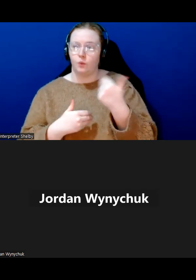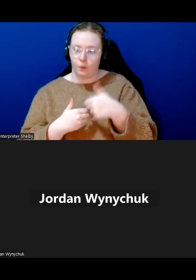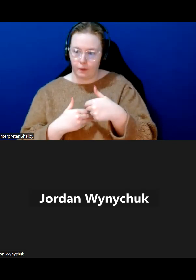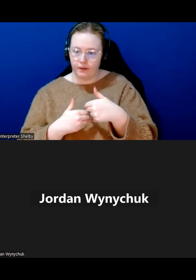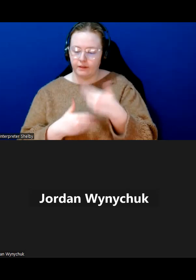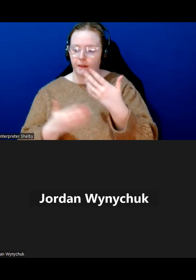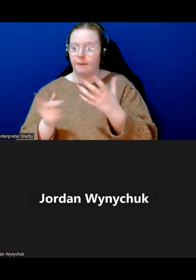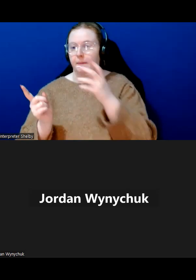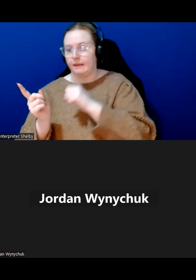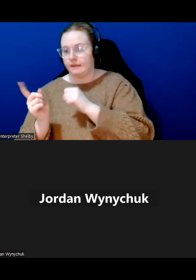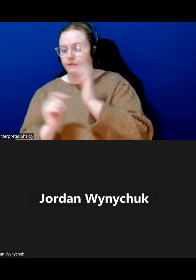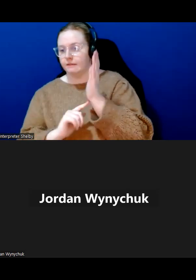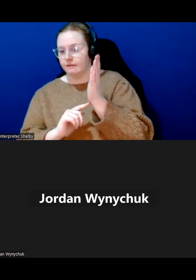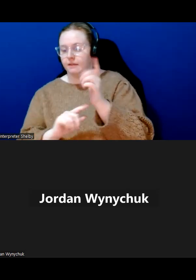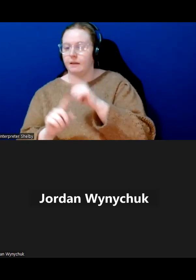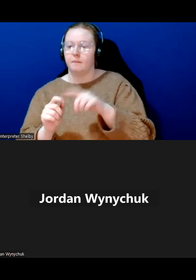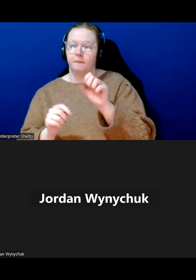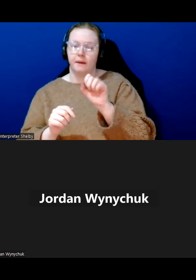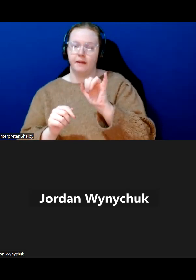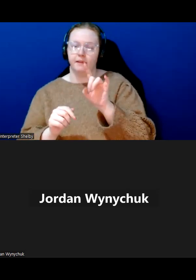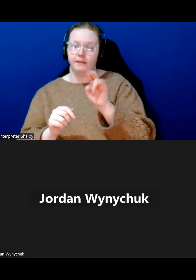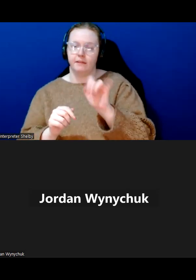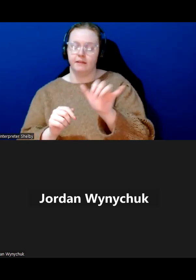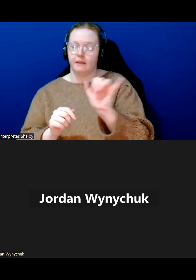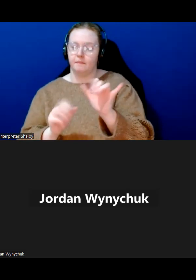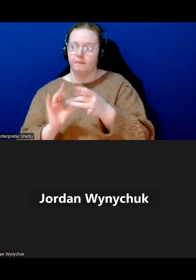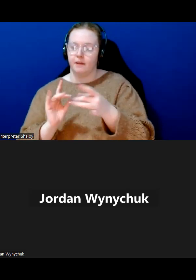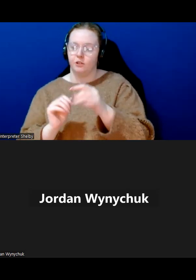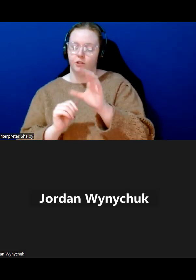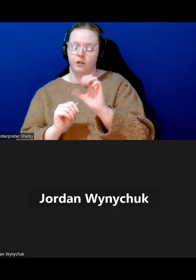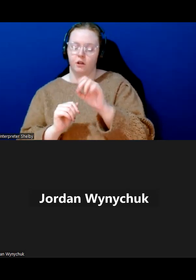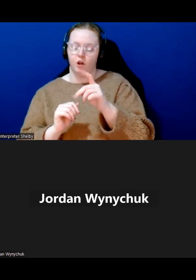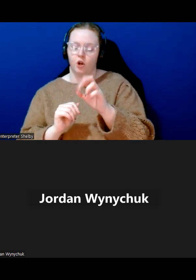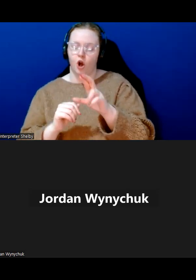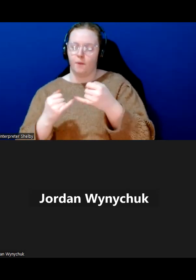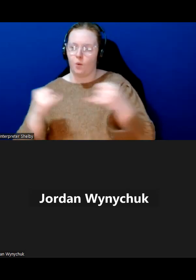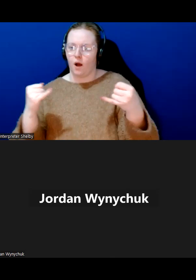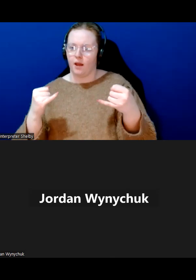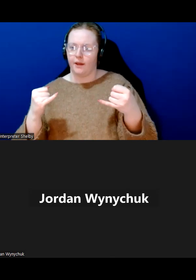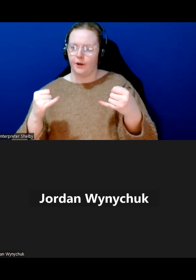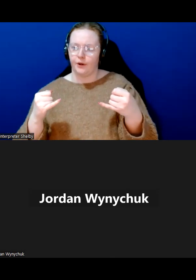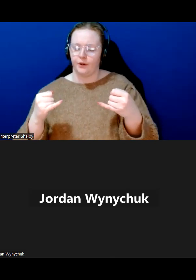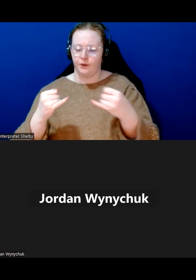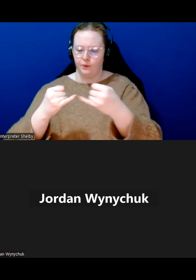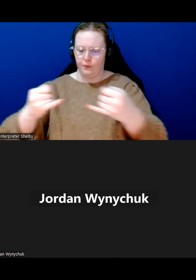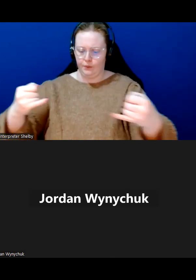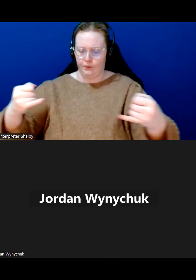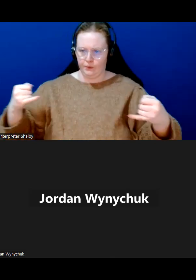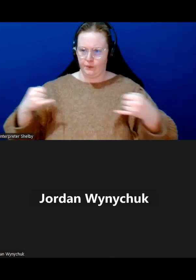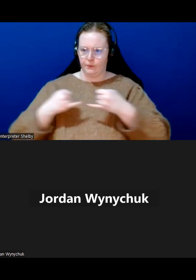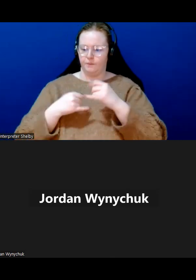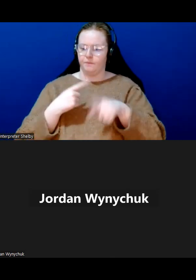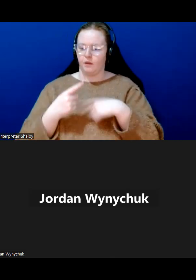may have missed it, but Sydney actually mentioned too copper wire around the base of your plants or your